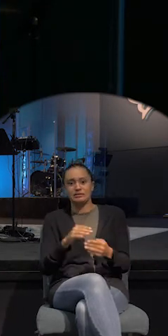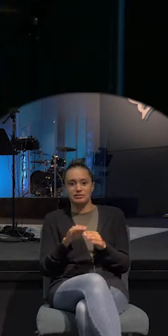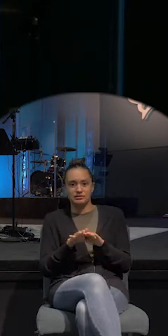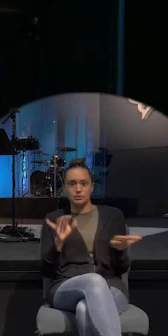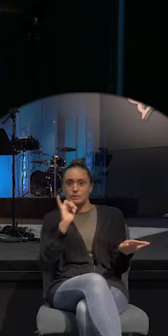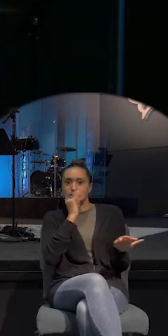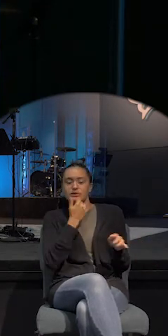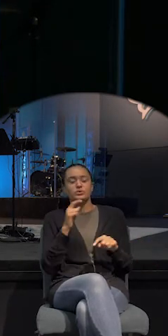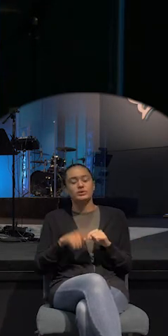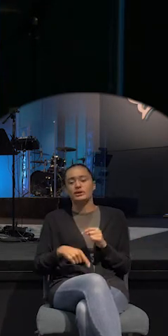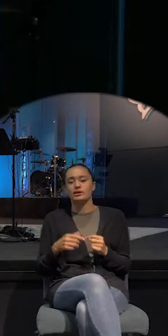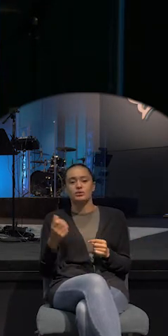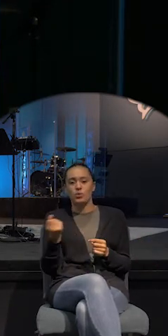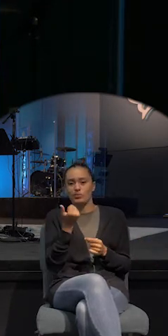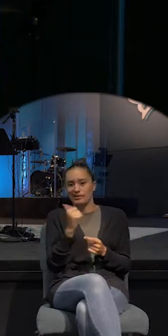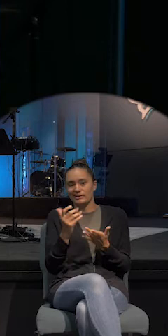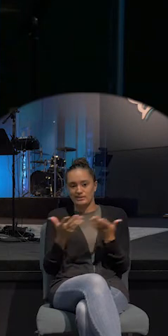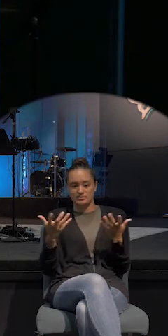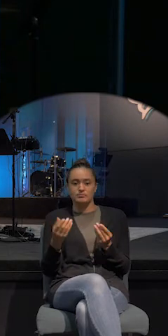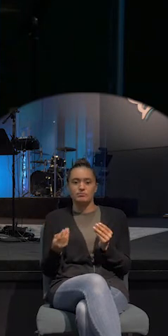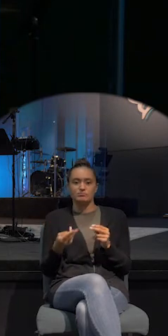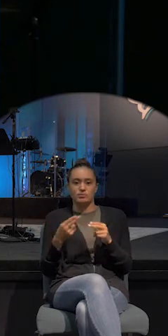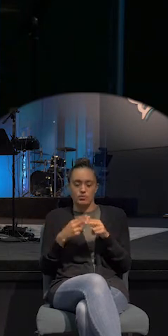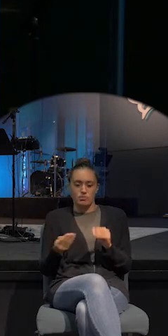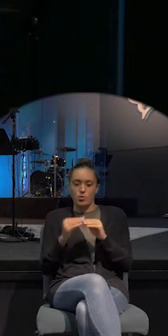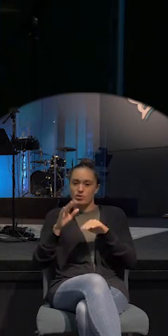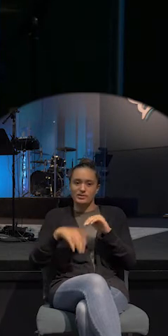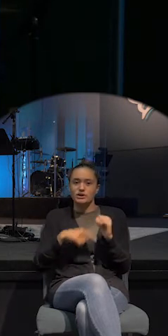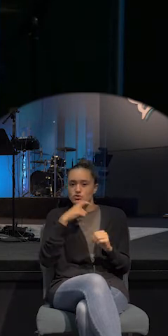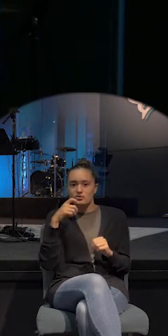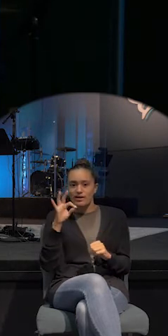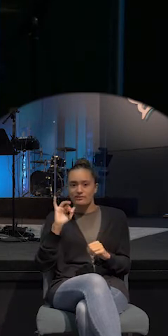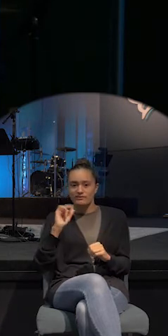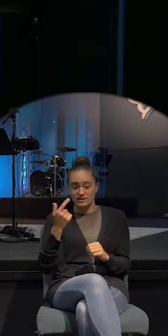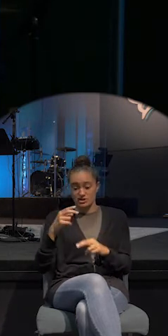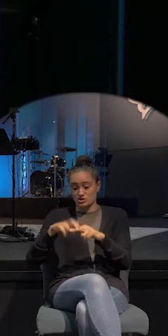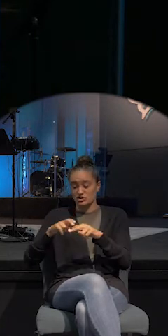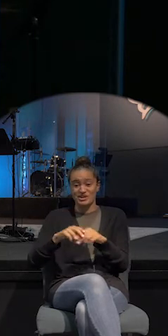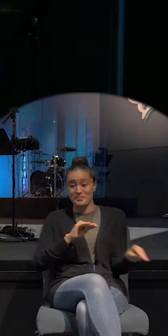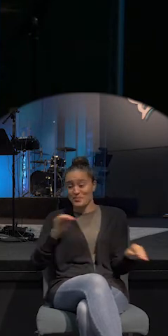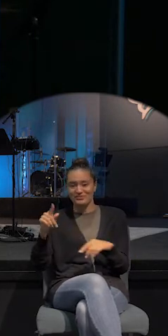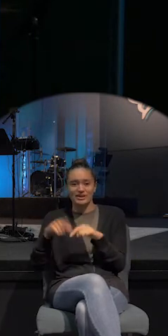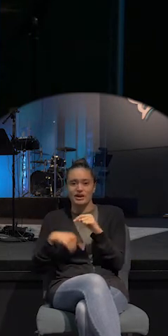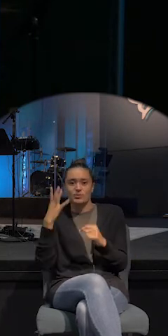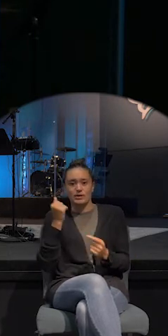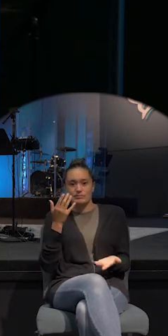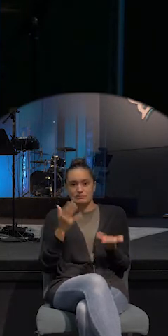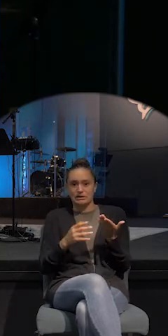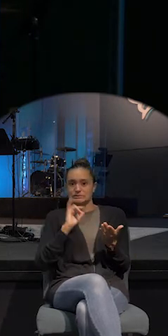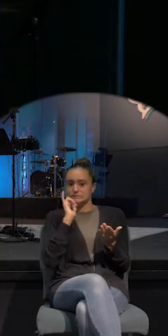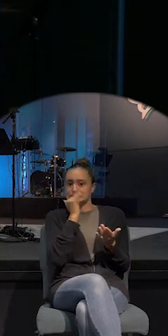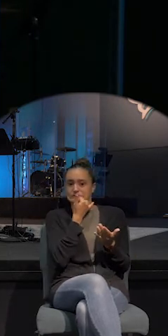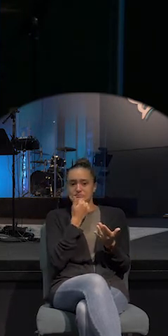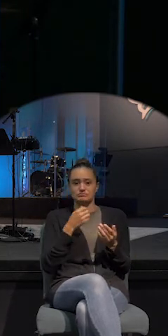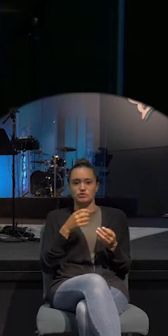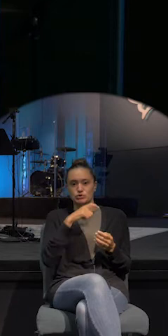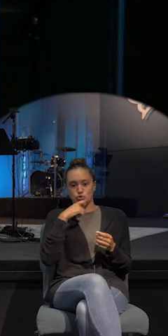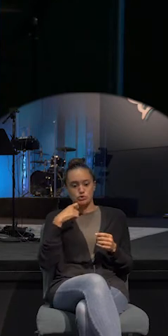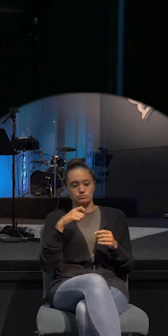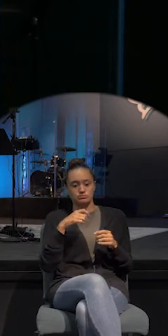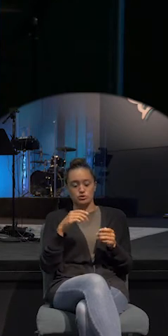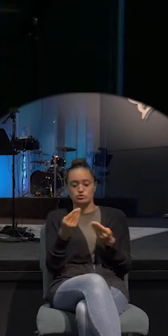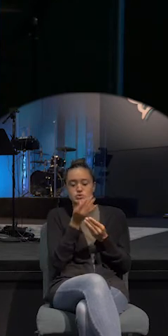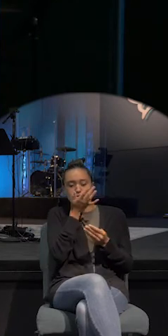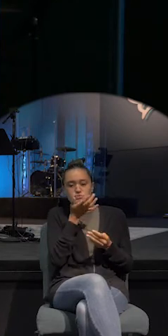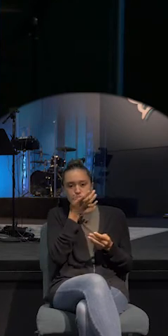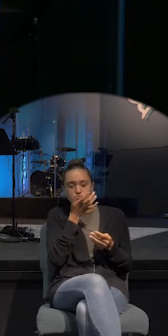a dried fig. Chairs could not be moved because dragging them might make a furrow in the ground. Women didn't